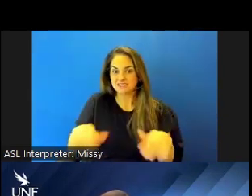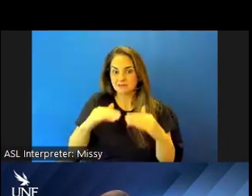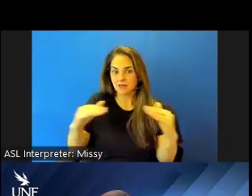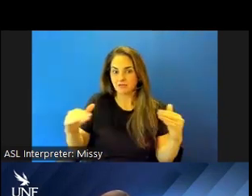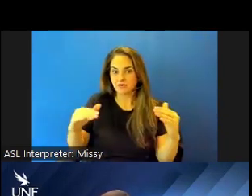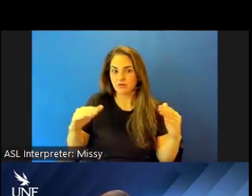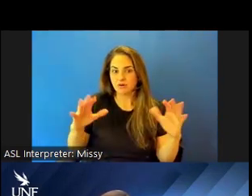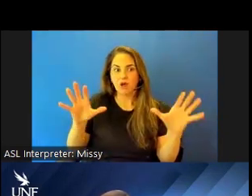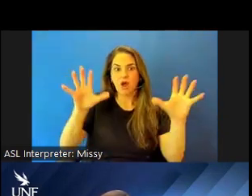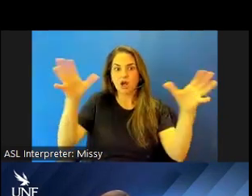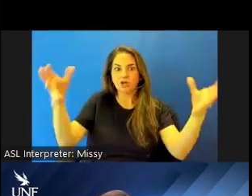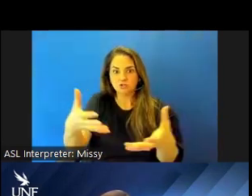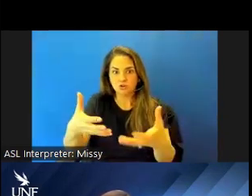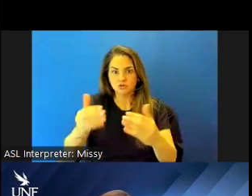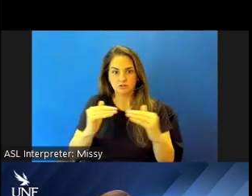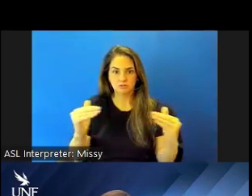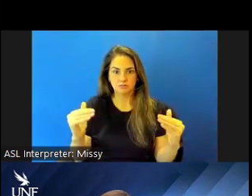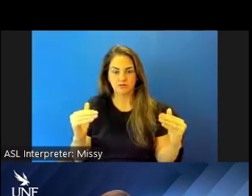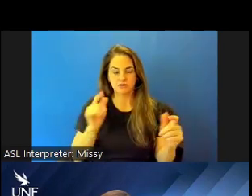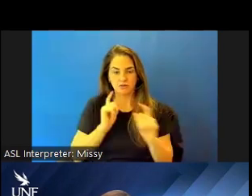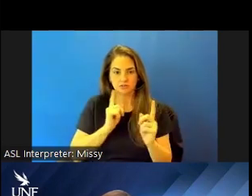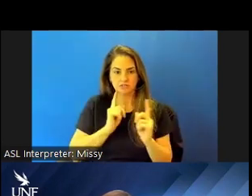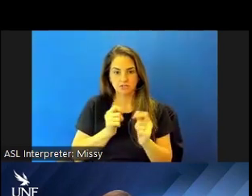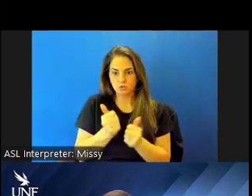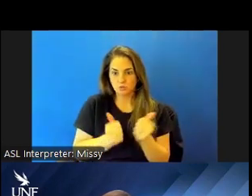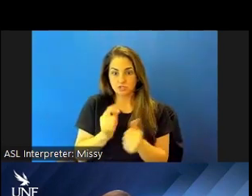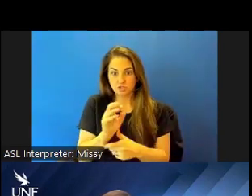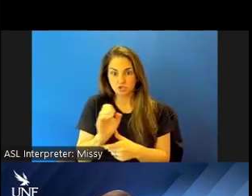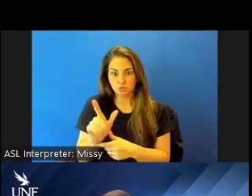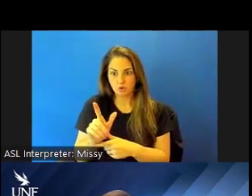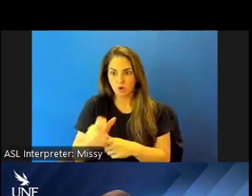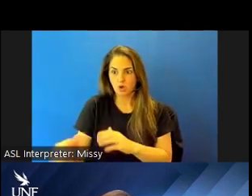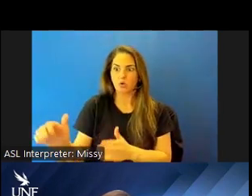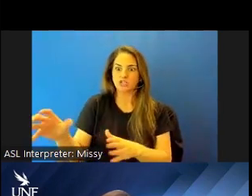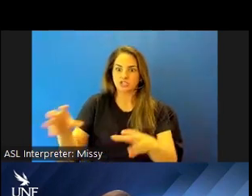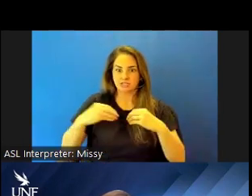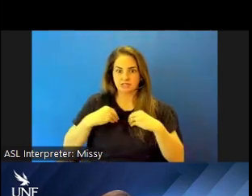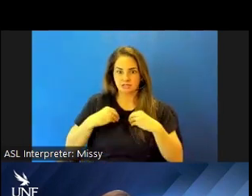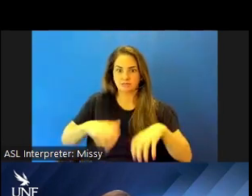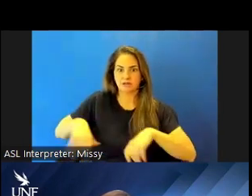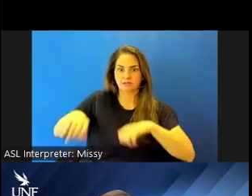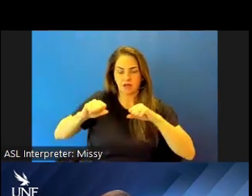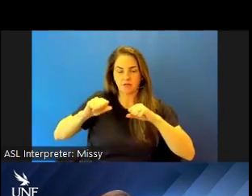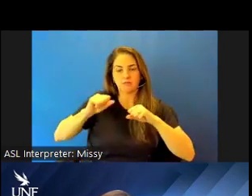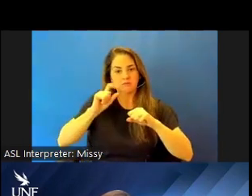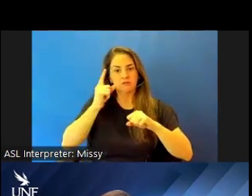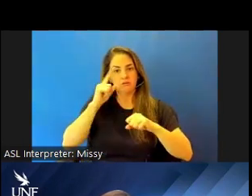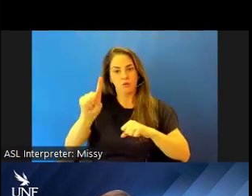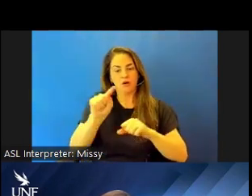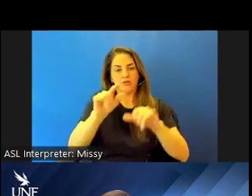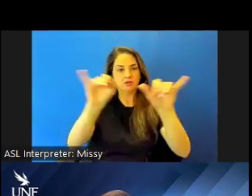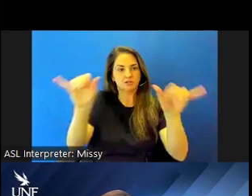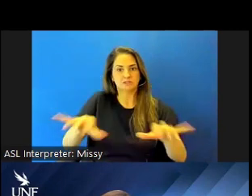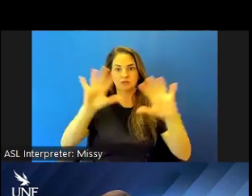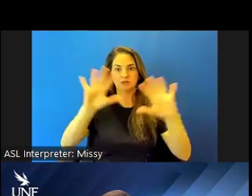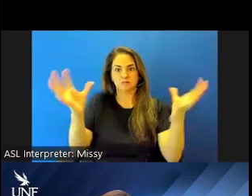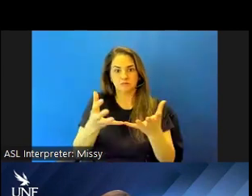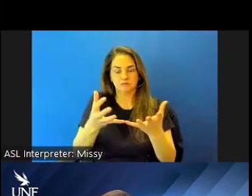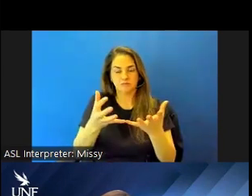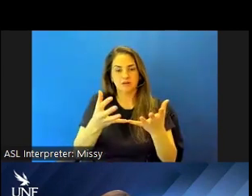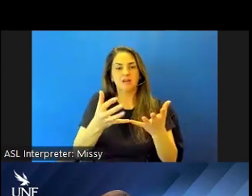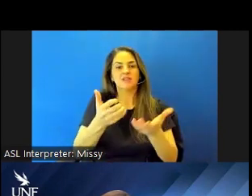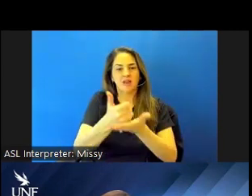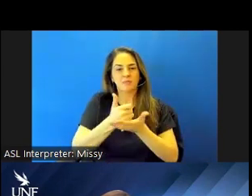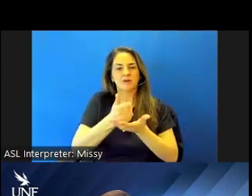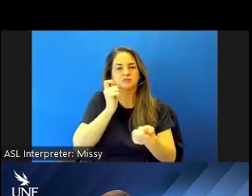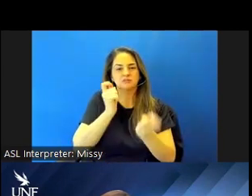consortium level conversation around what tools should we be using as a system to evaluate the content of our public facing web